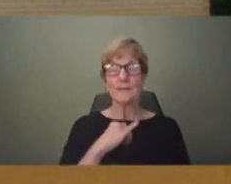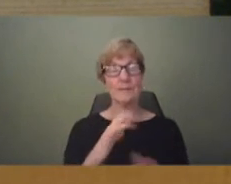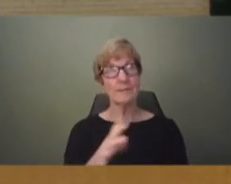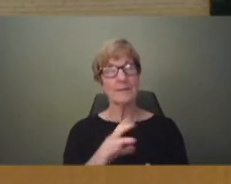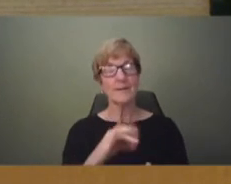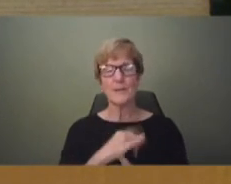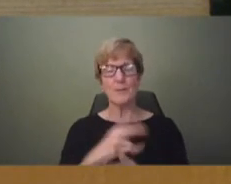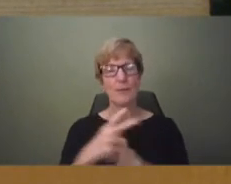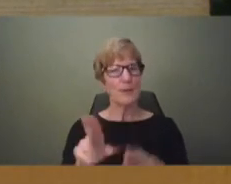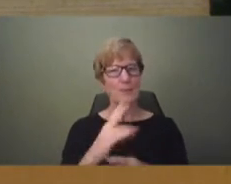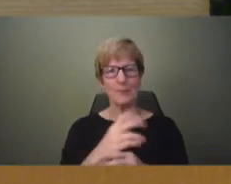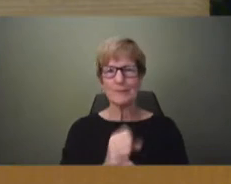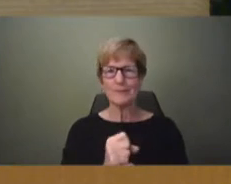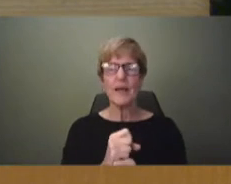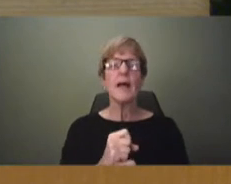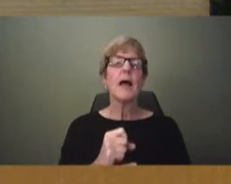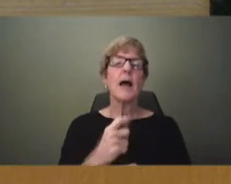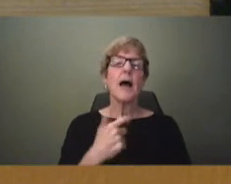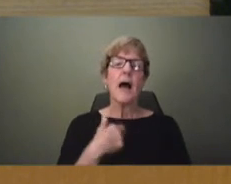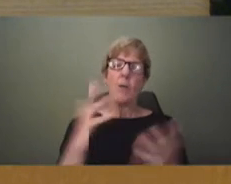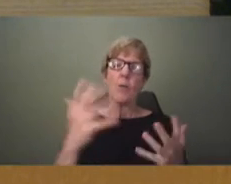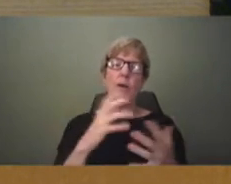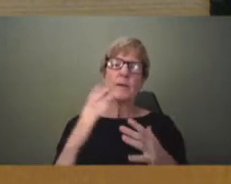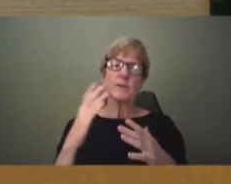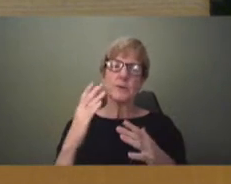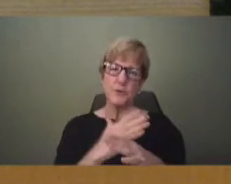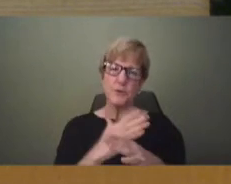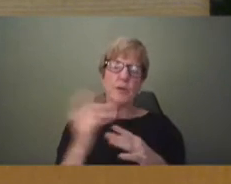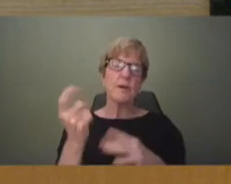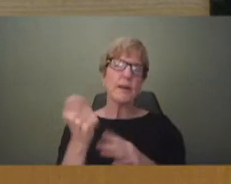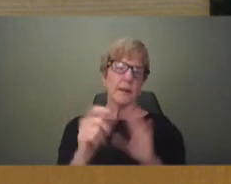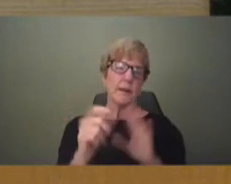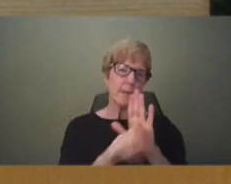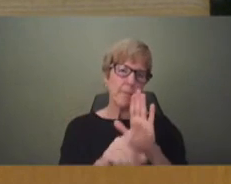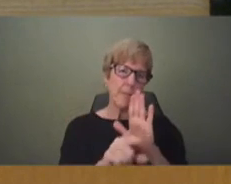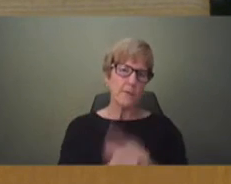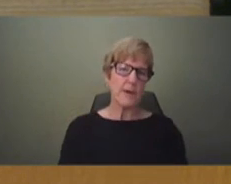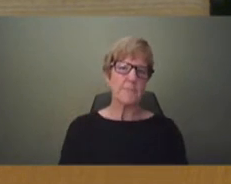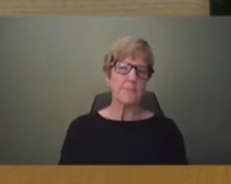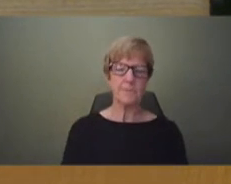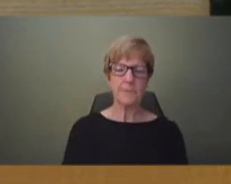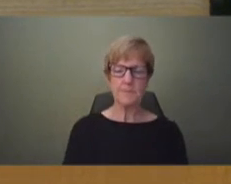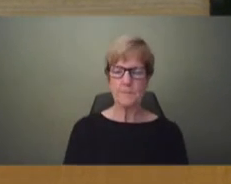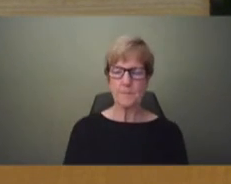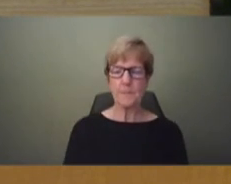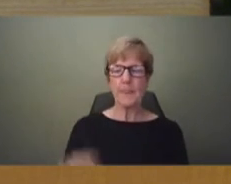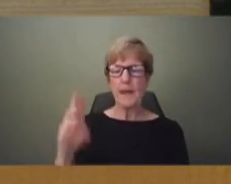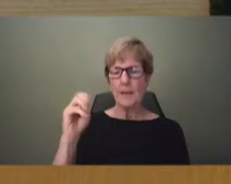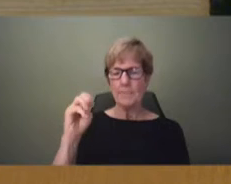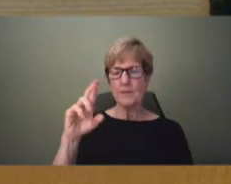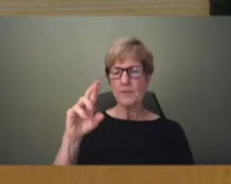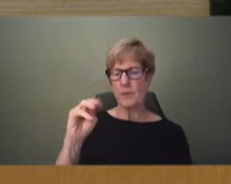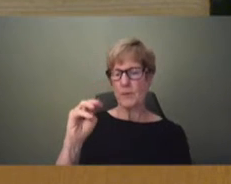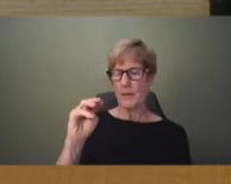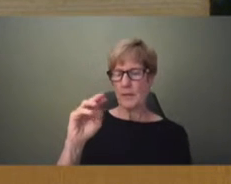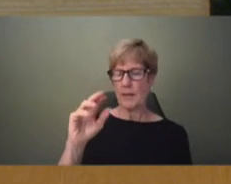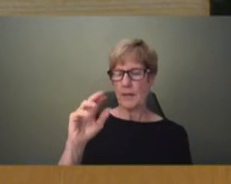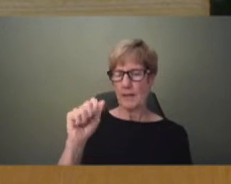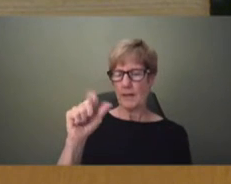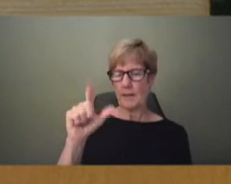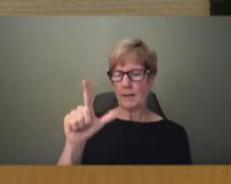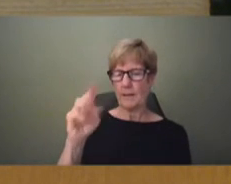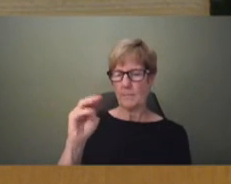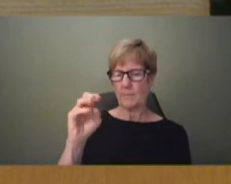for you all I just I did want to share a little bit of background uh Mr Amante is an immigrant from uh